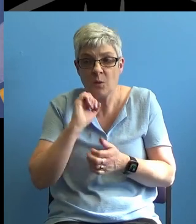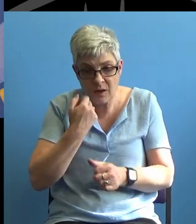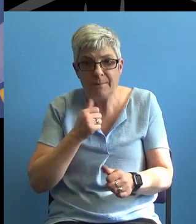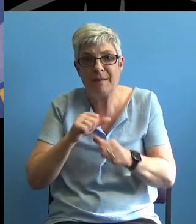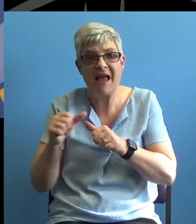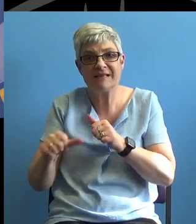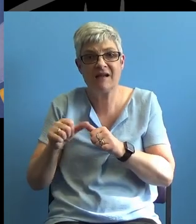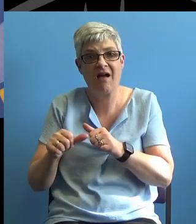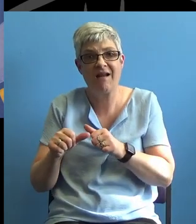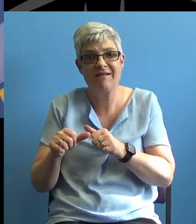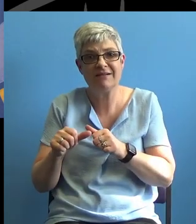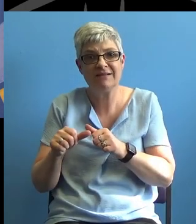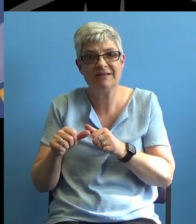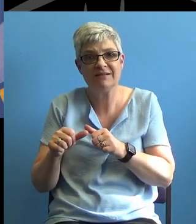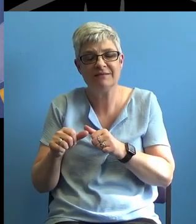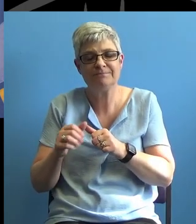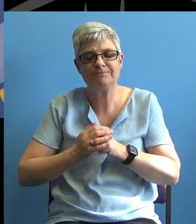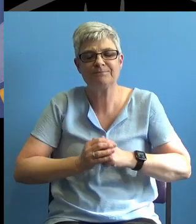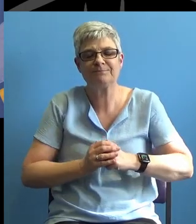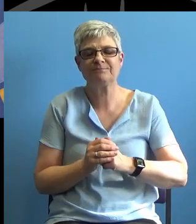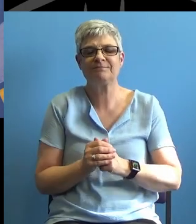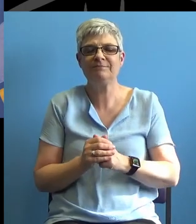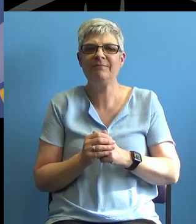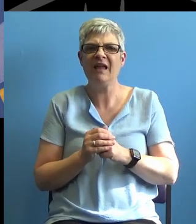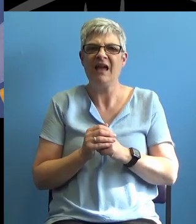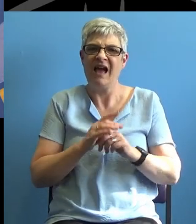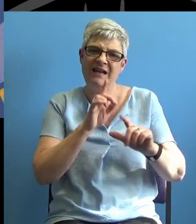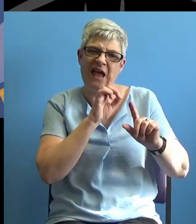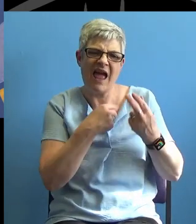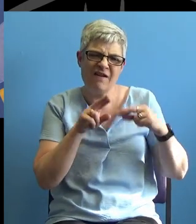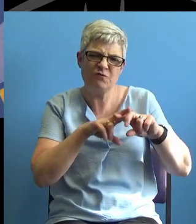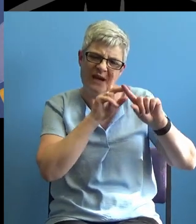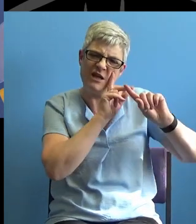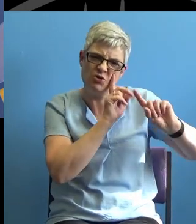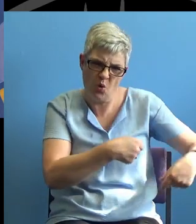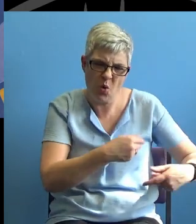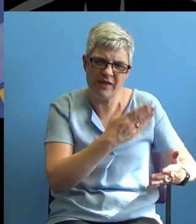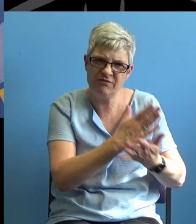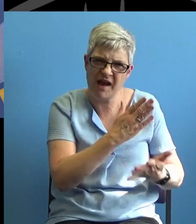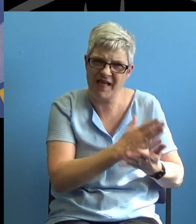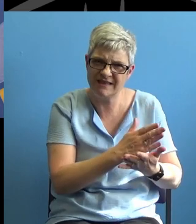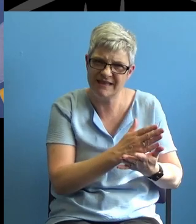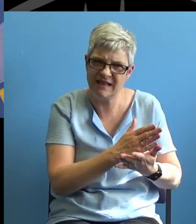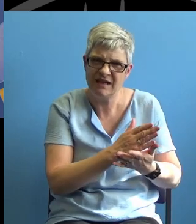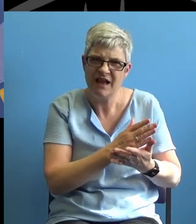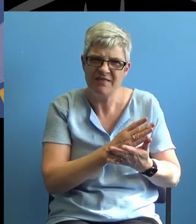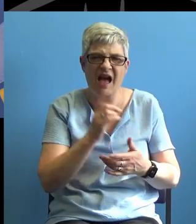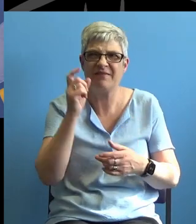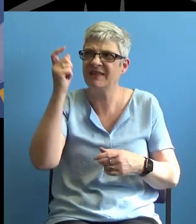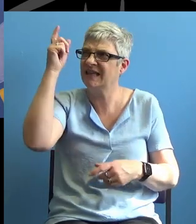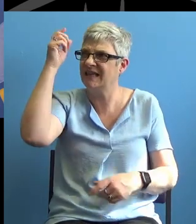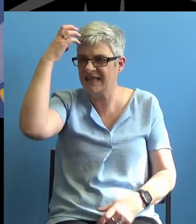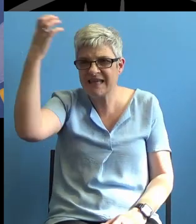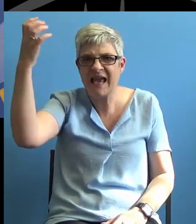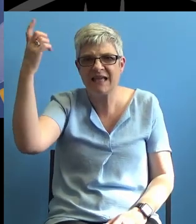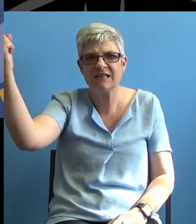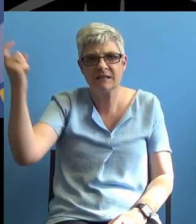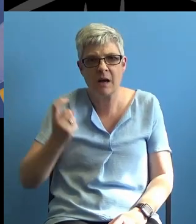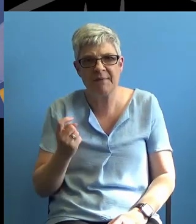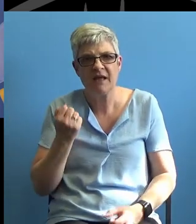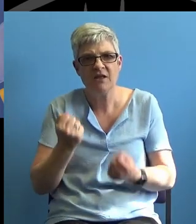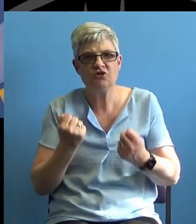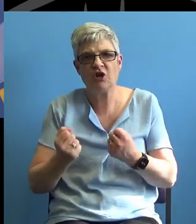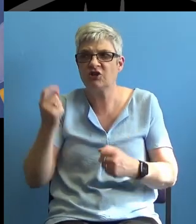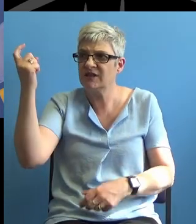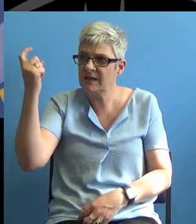Better is to come. And to ignore that reality, to ignore that the king is coming and that the judge of the world is